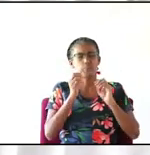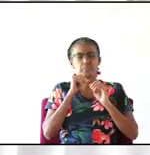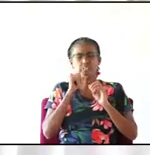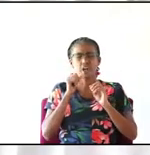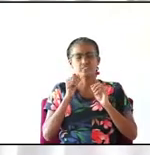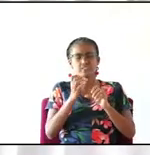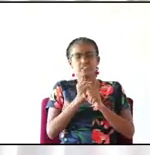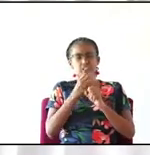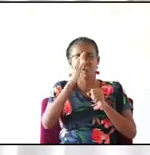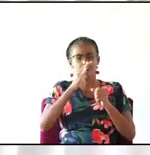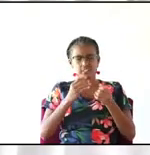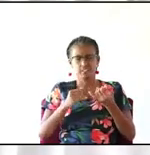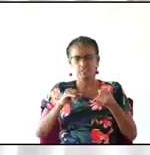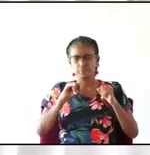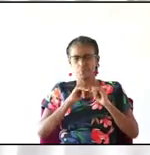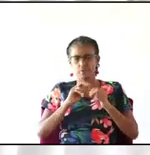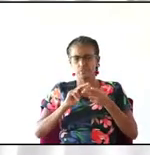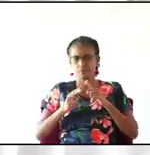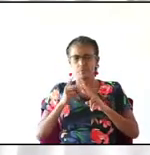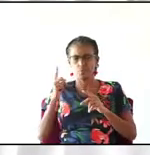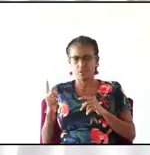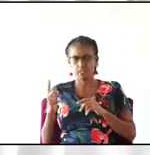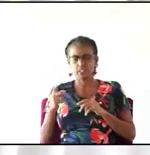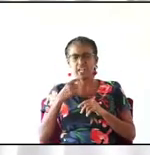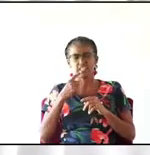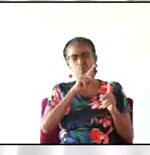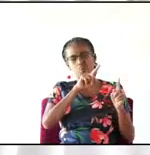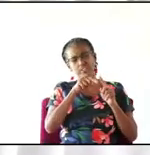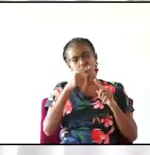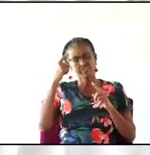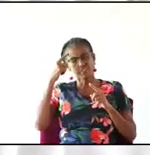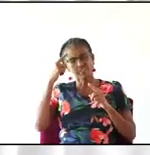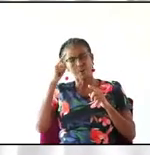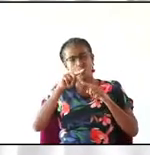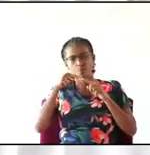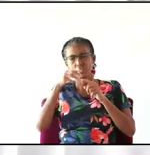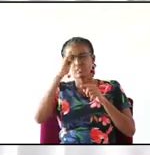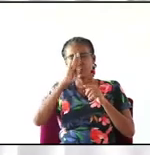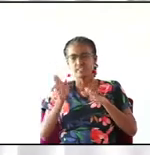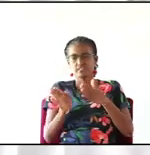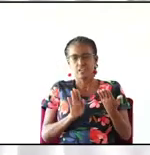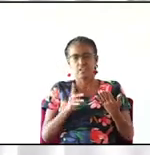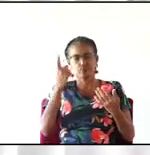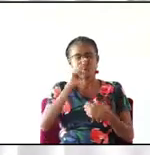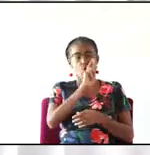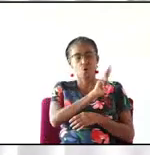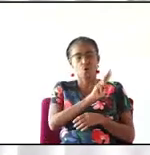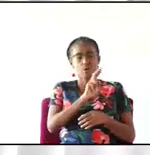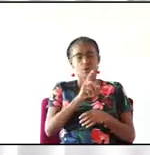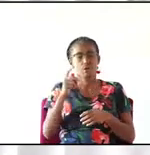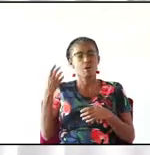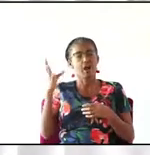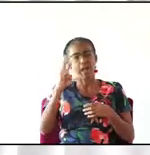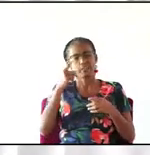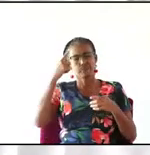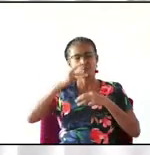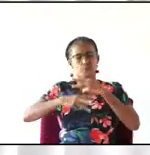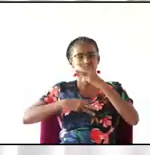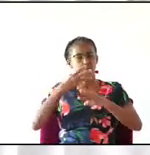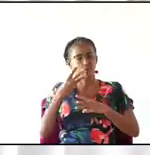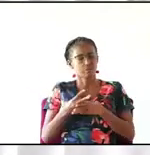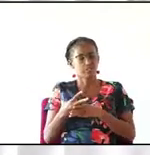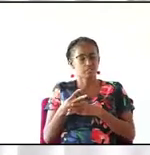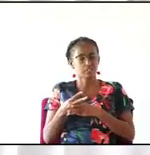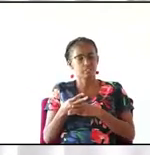was that when God died for me, for the world, apart from the rest of the world,